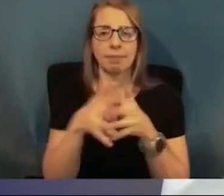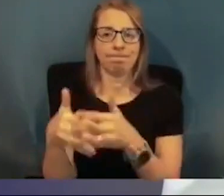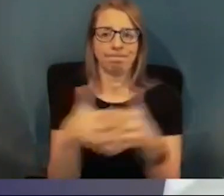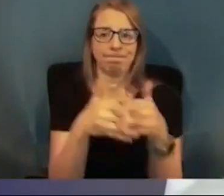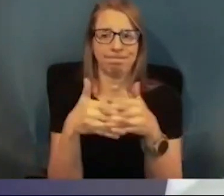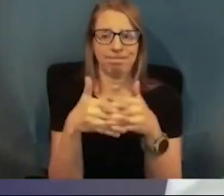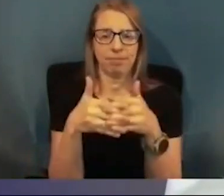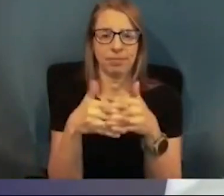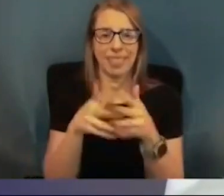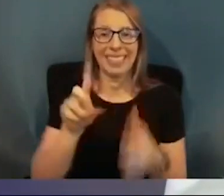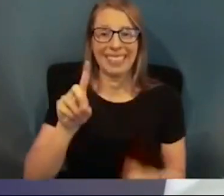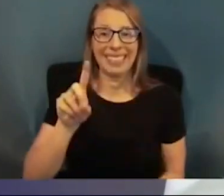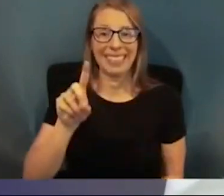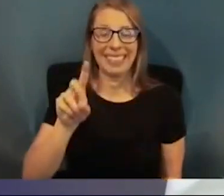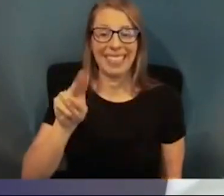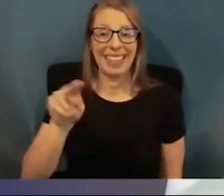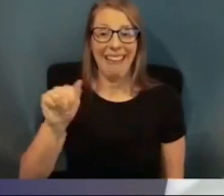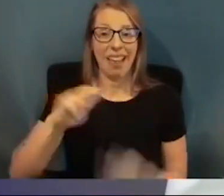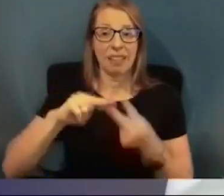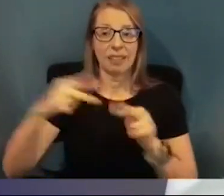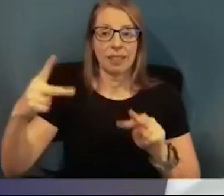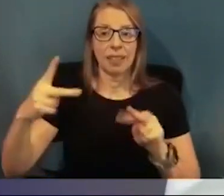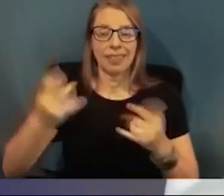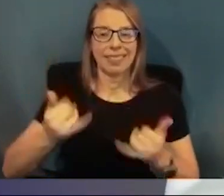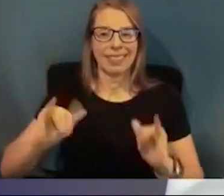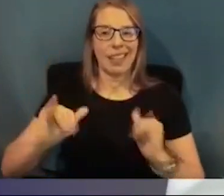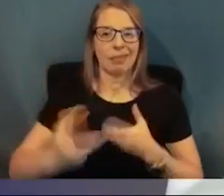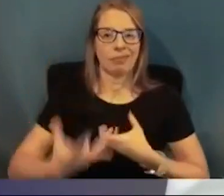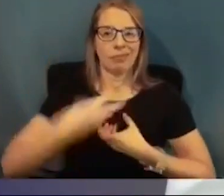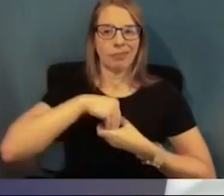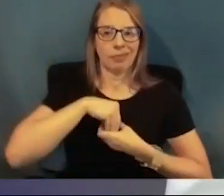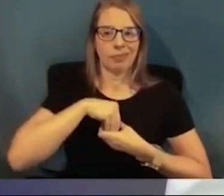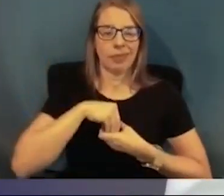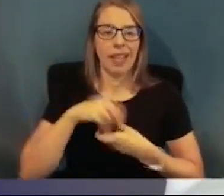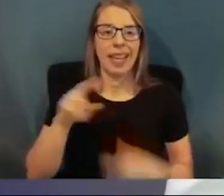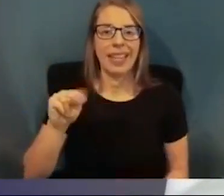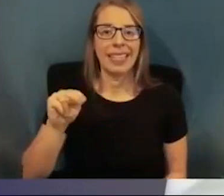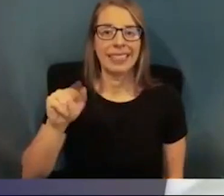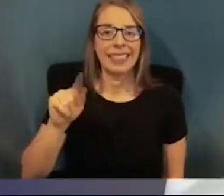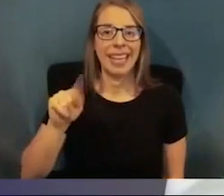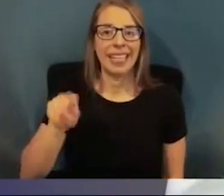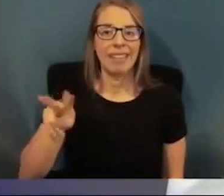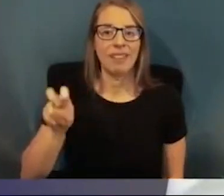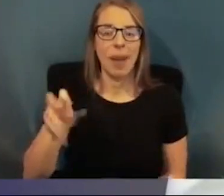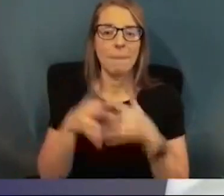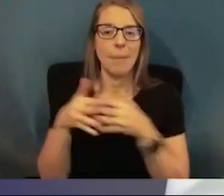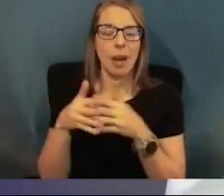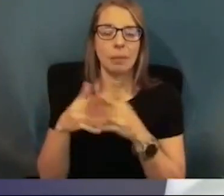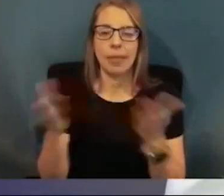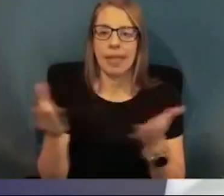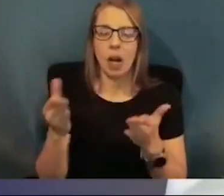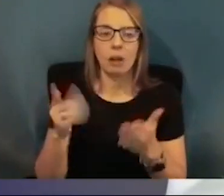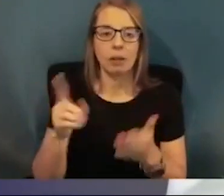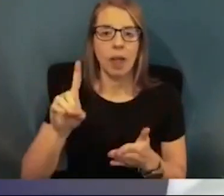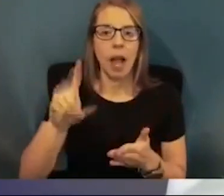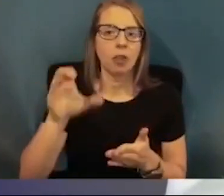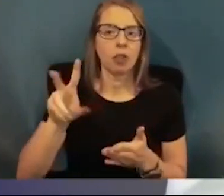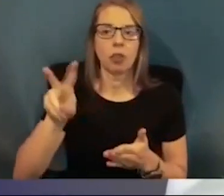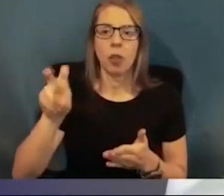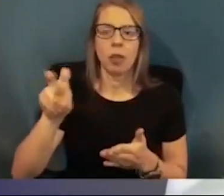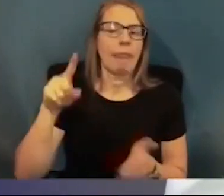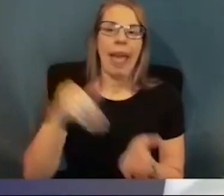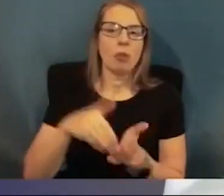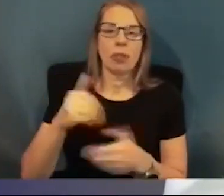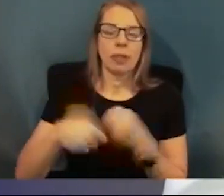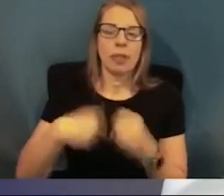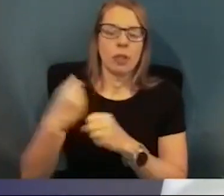is still in us. Our Native Americans, of course, have been here for centuries and centuries and centuries, thousands of years, and